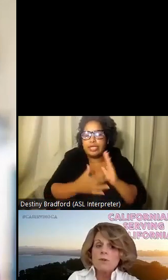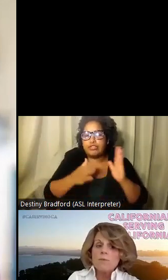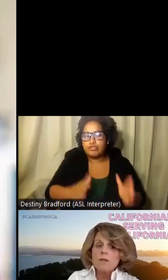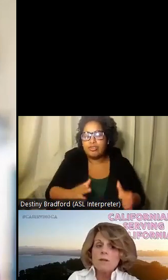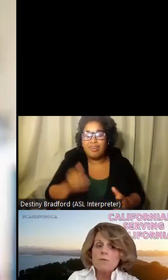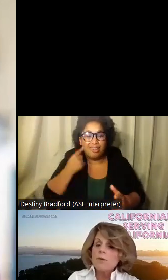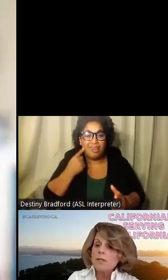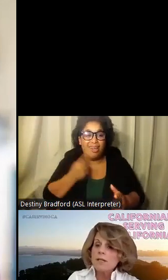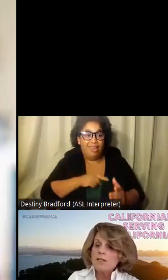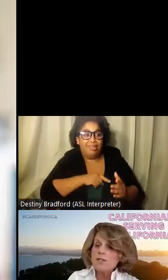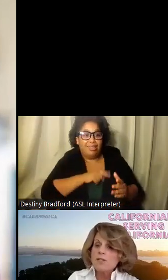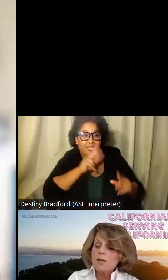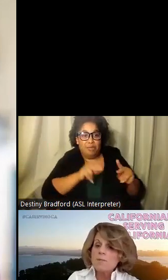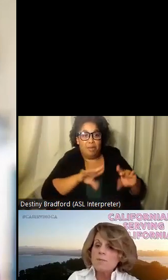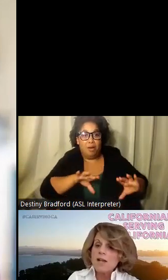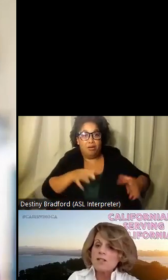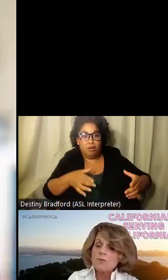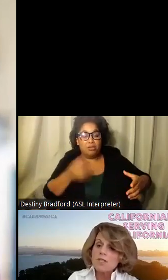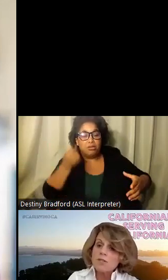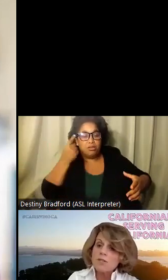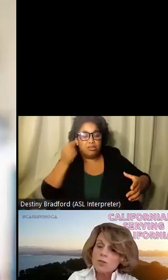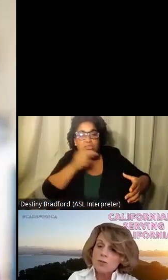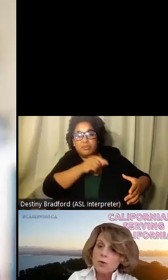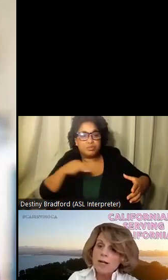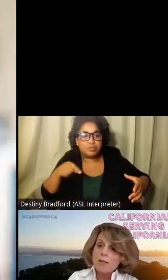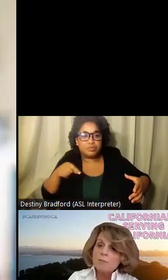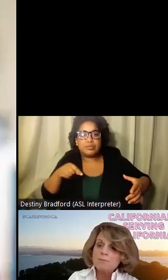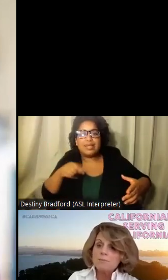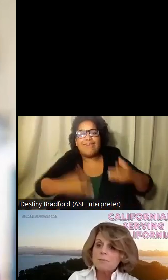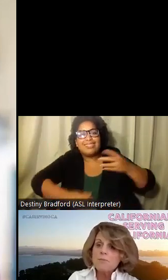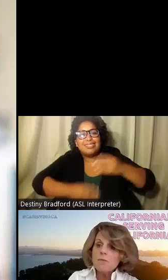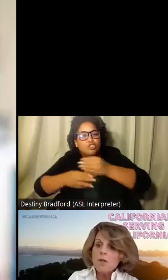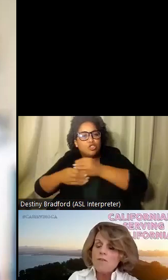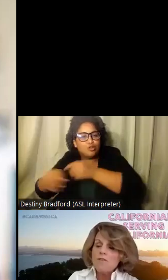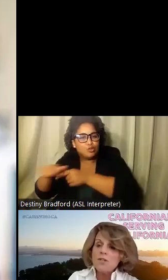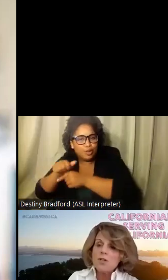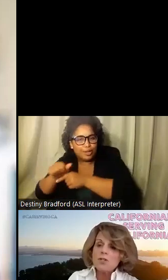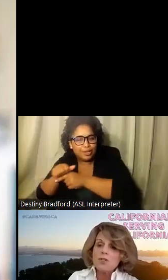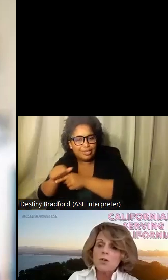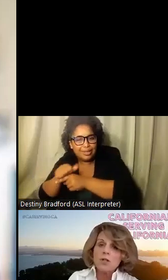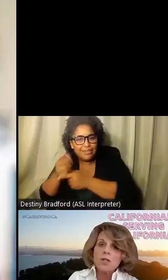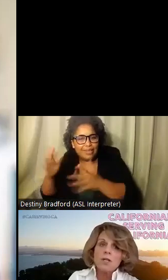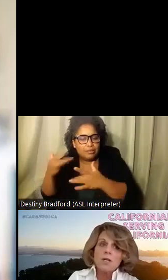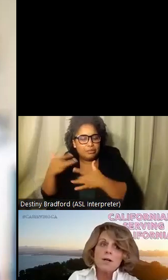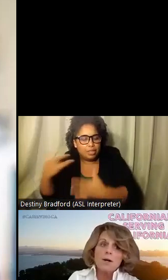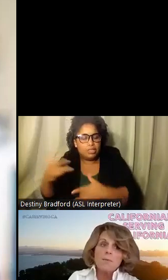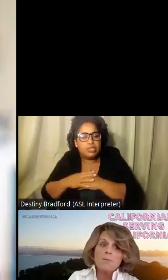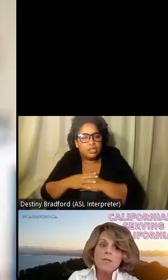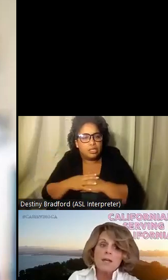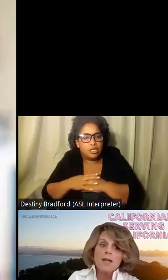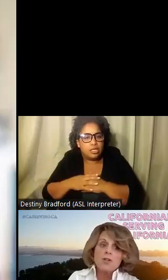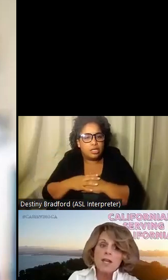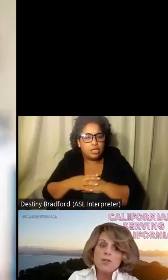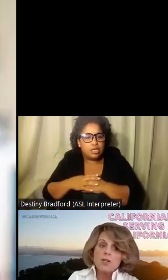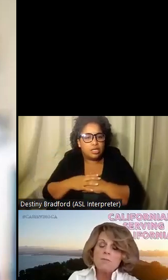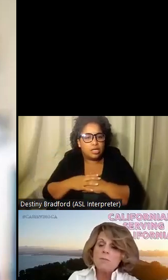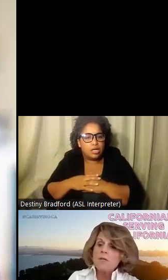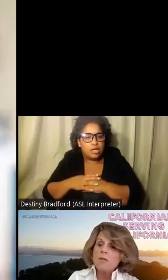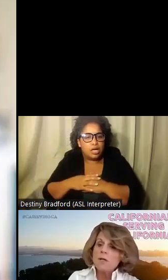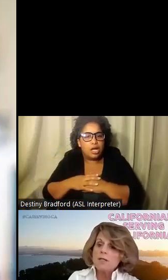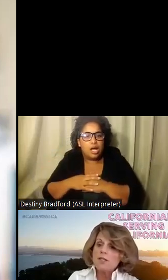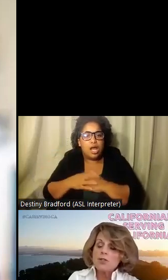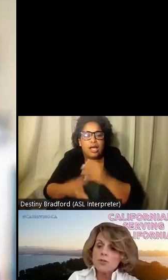workforce really is has received additional training, often additional